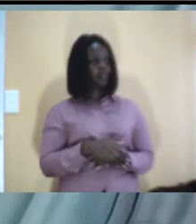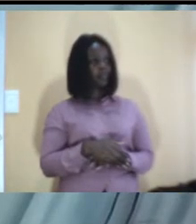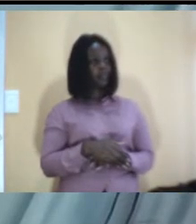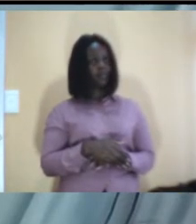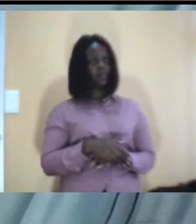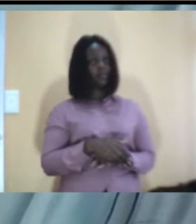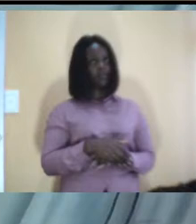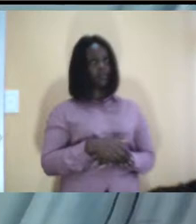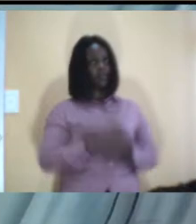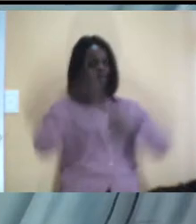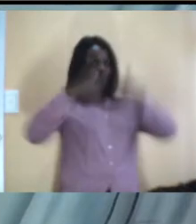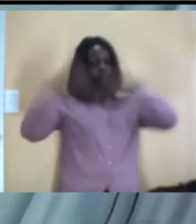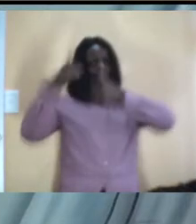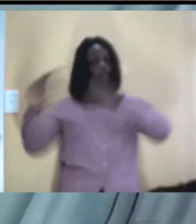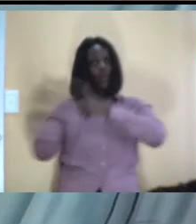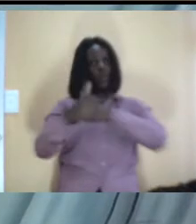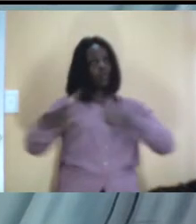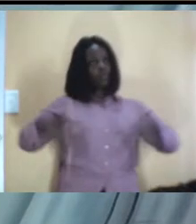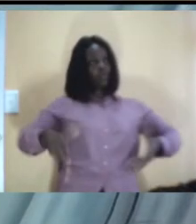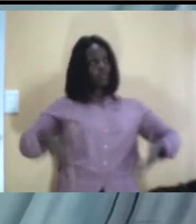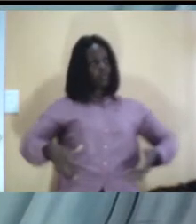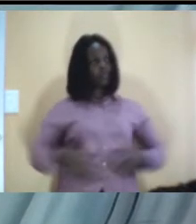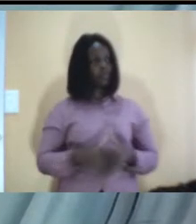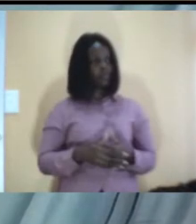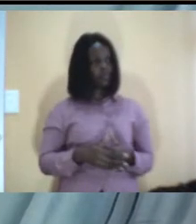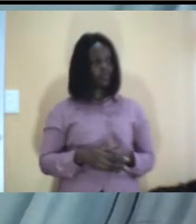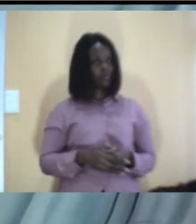nabaholi bonke abakhona lapha.